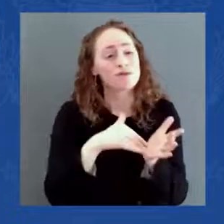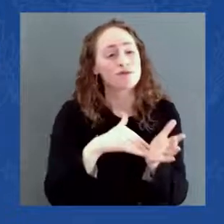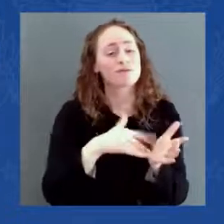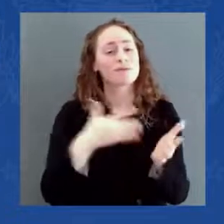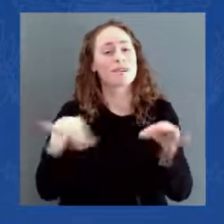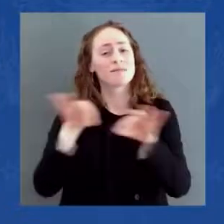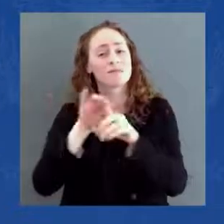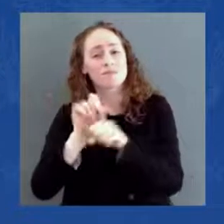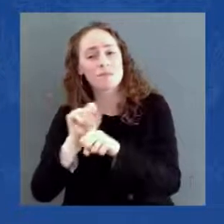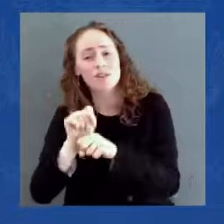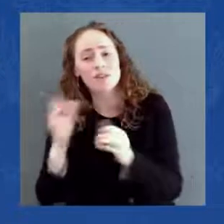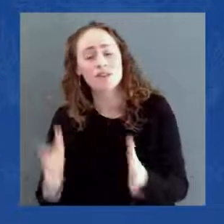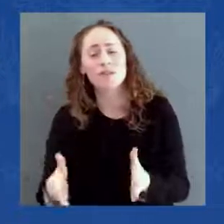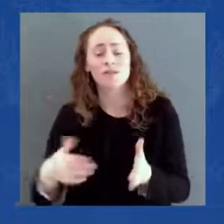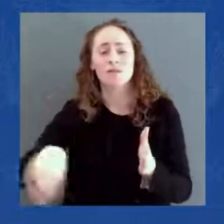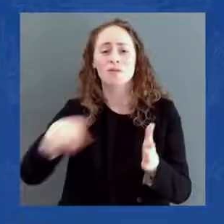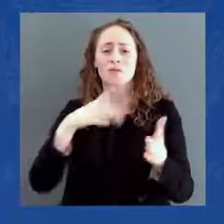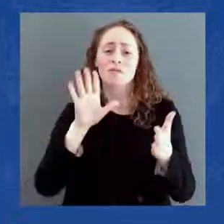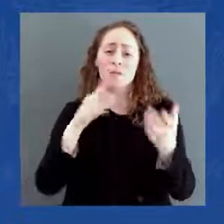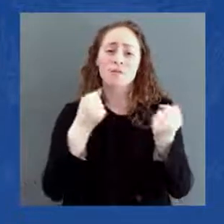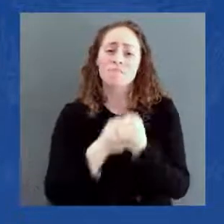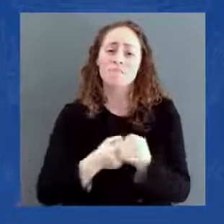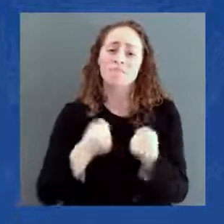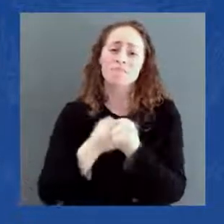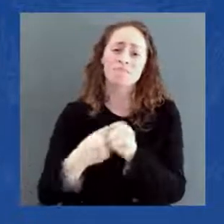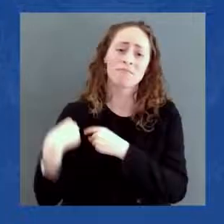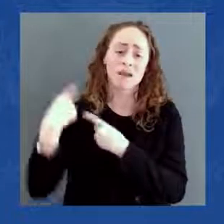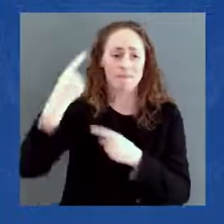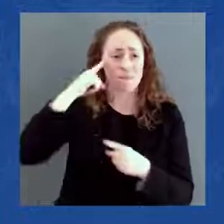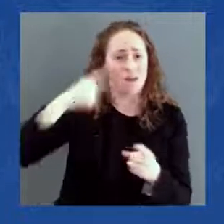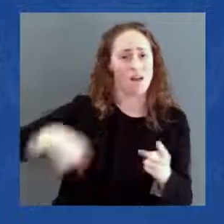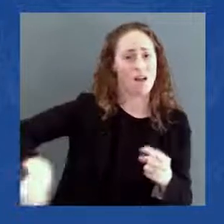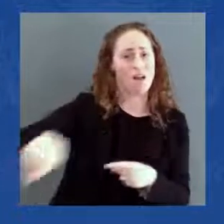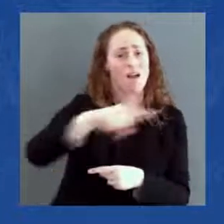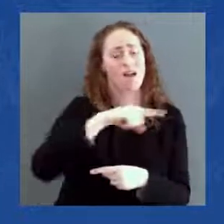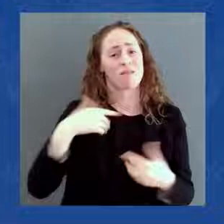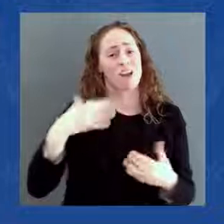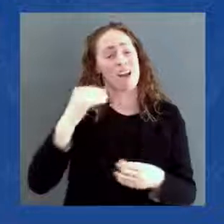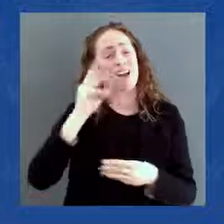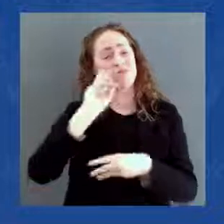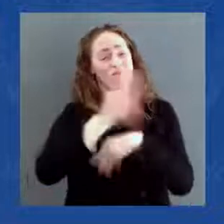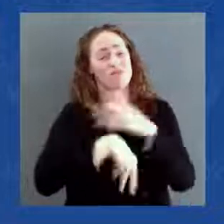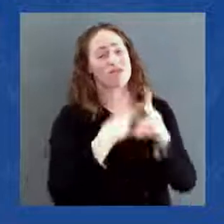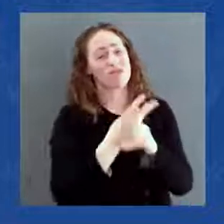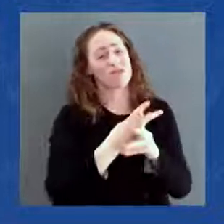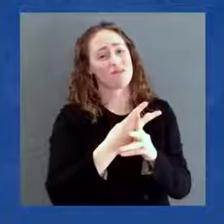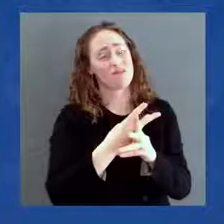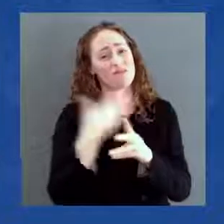very best. And God bless you all. Thank you for your patience in listening to me. Thank you.